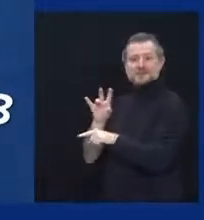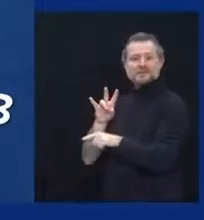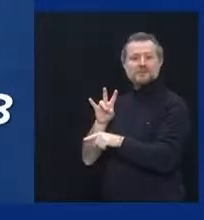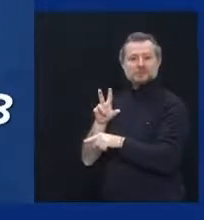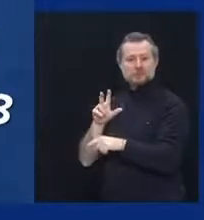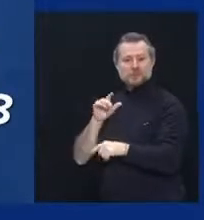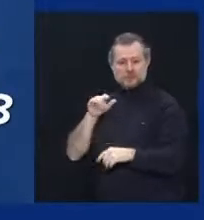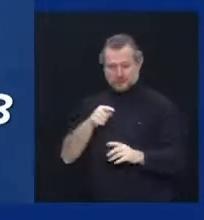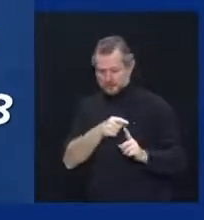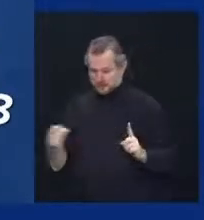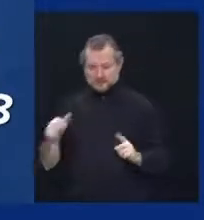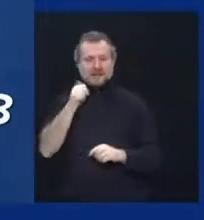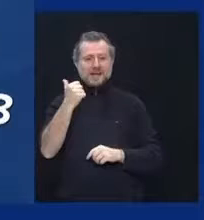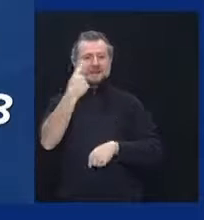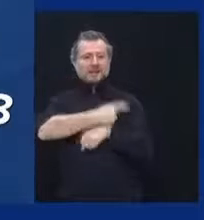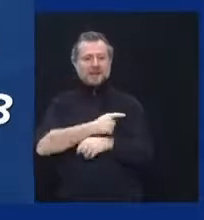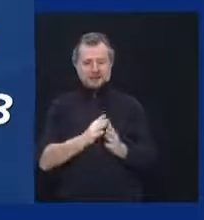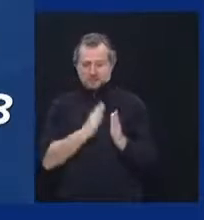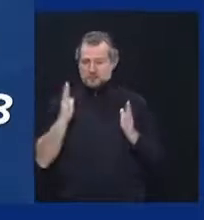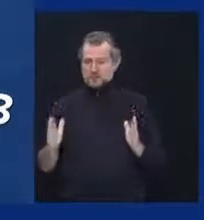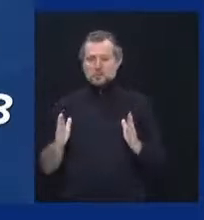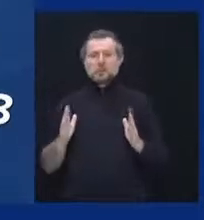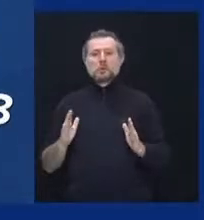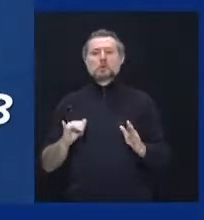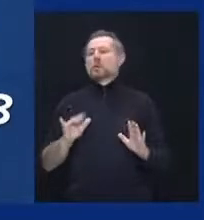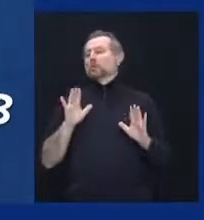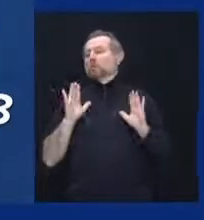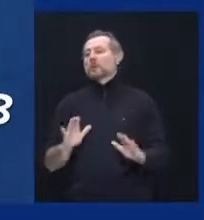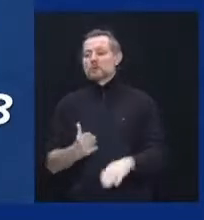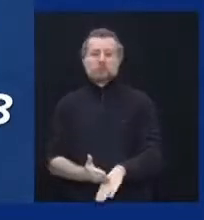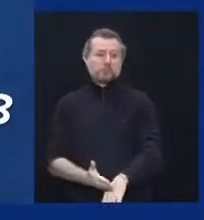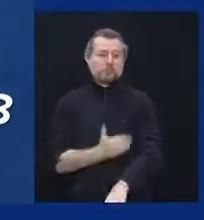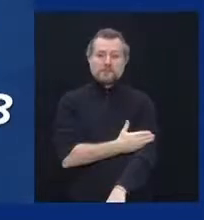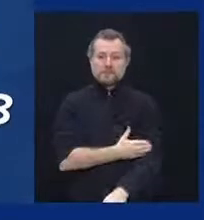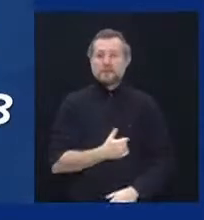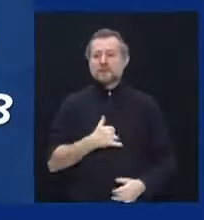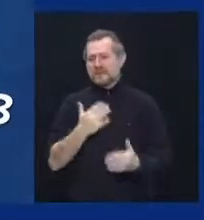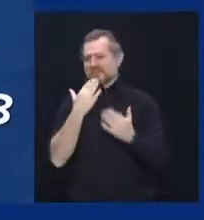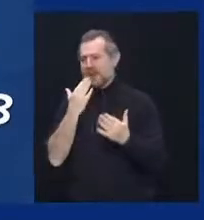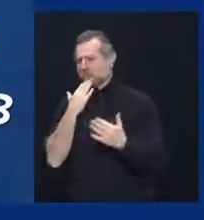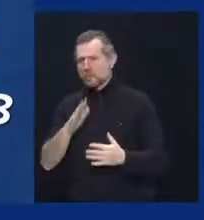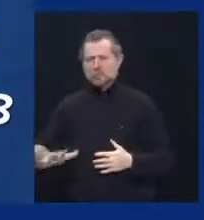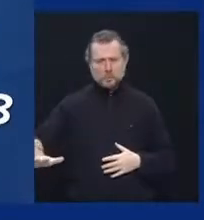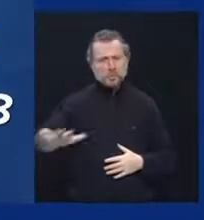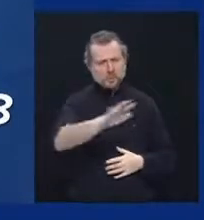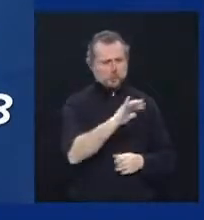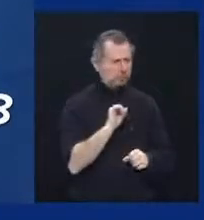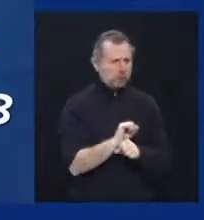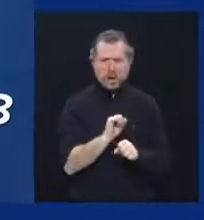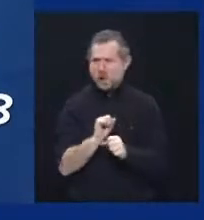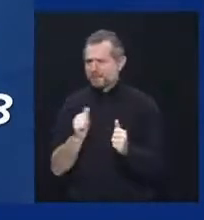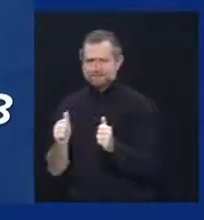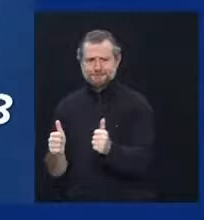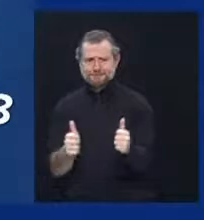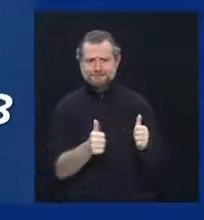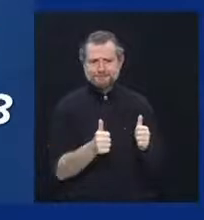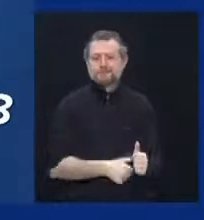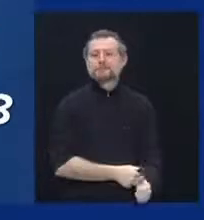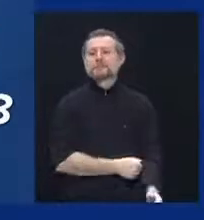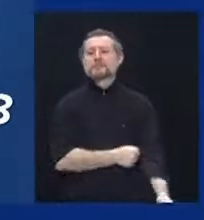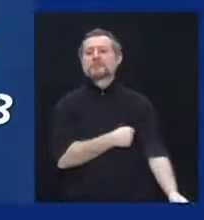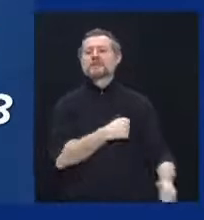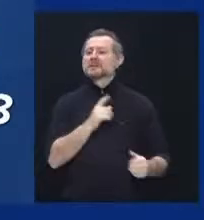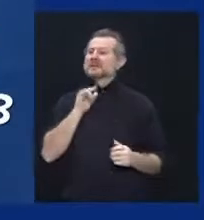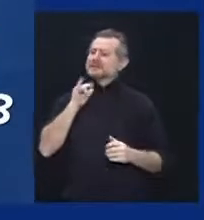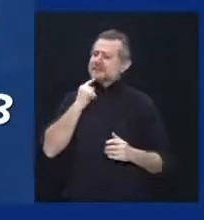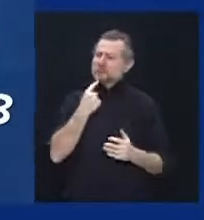point a day. So that's phenomenal progress. And I thank them all very much for doing a good job. Yes, it was urgent. Yes, I